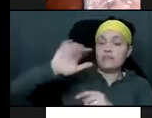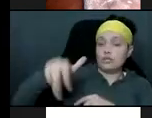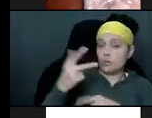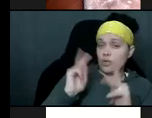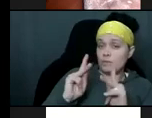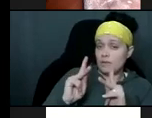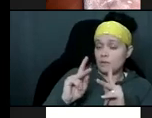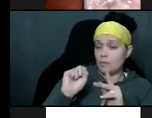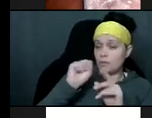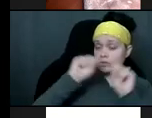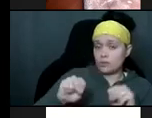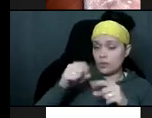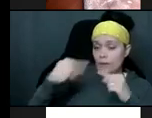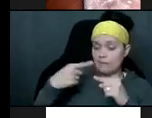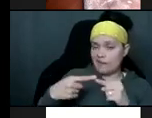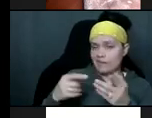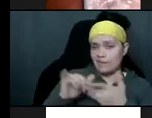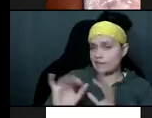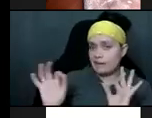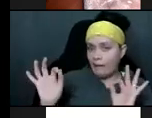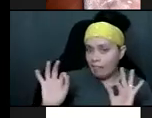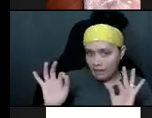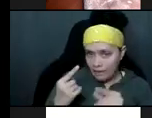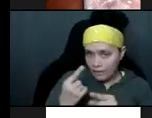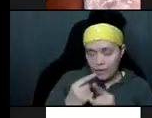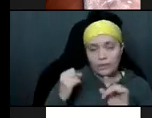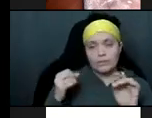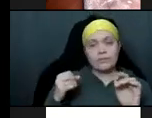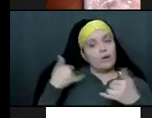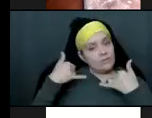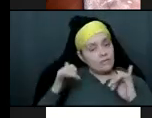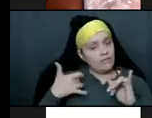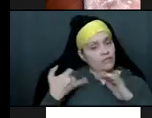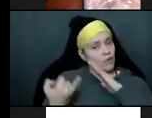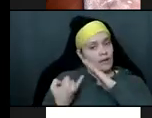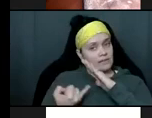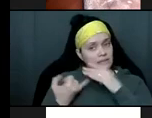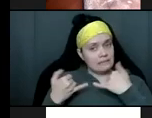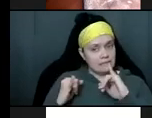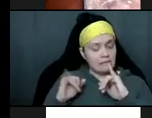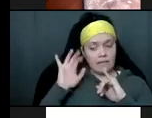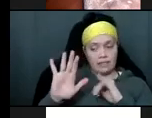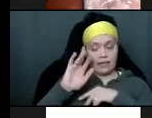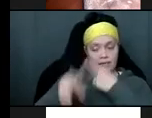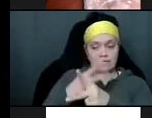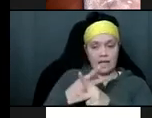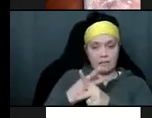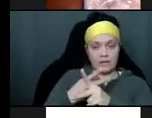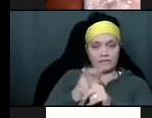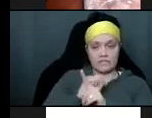per square mile, well, that's no one, basically. So I would still feel isolated in that sort of